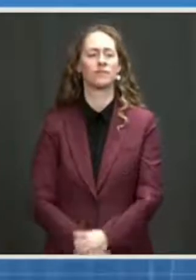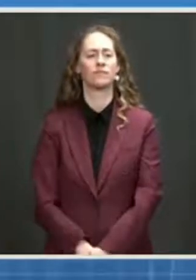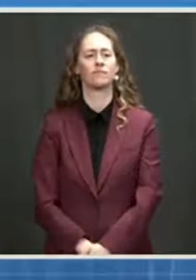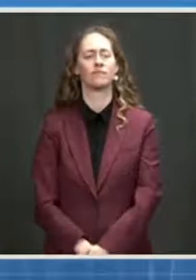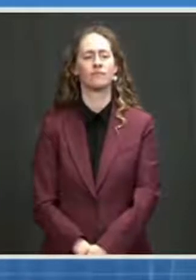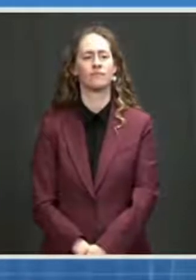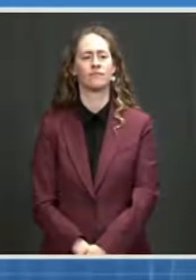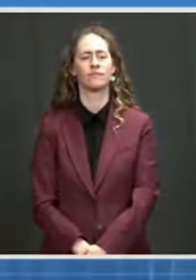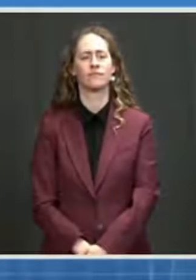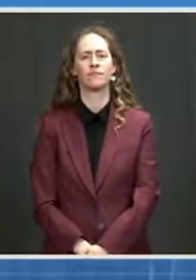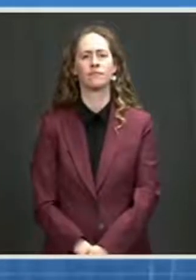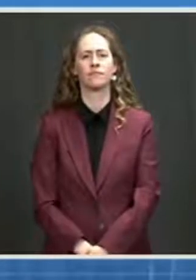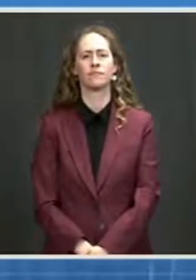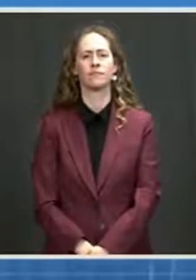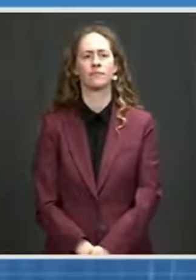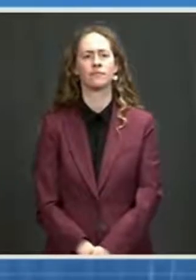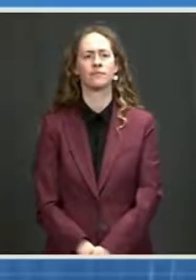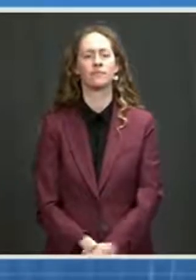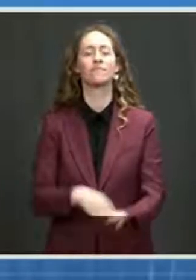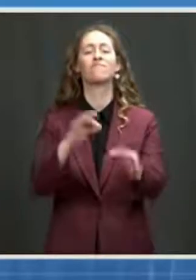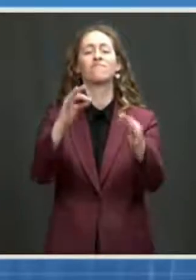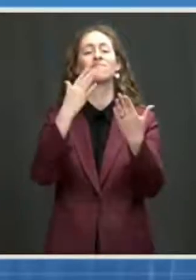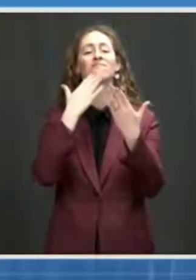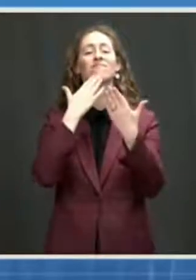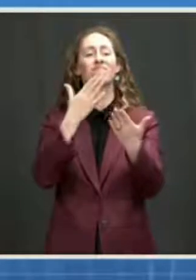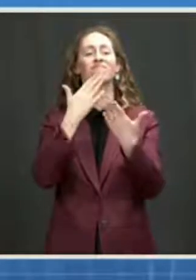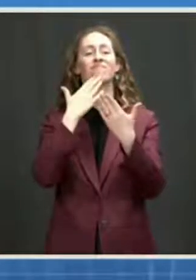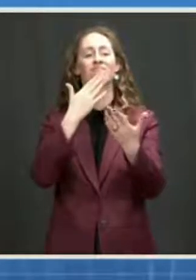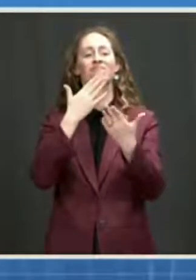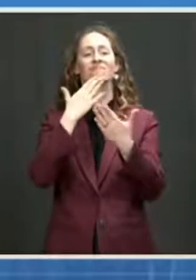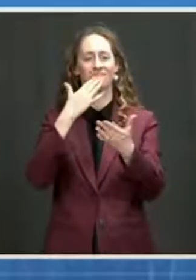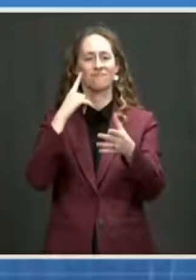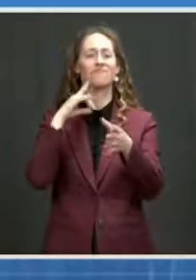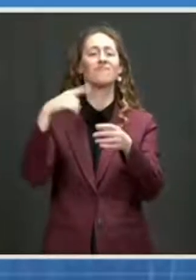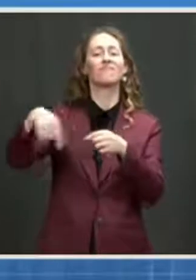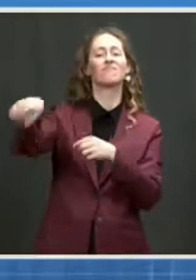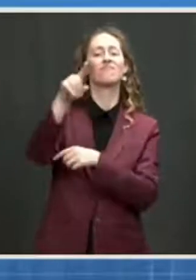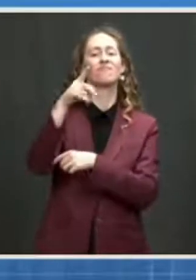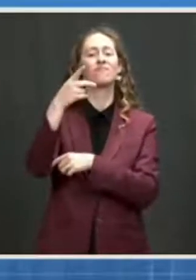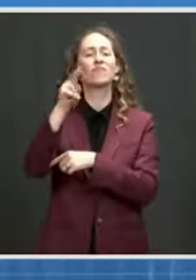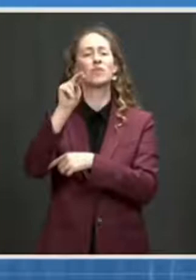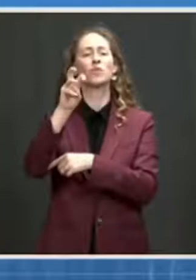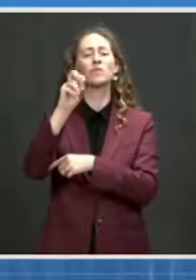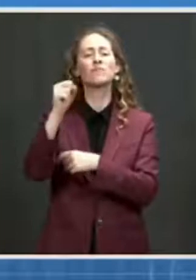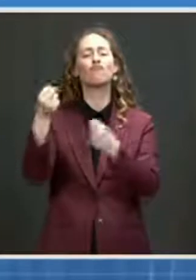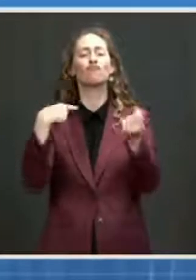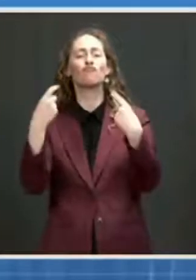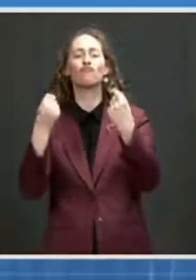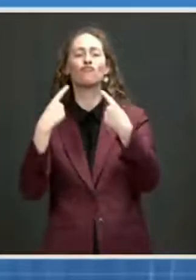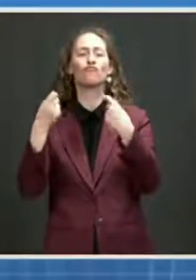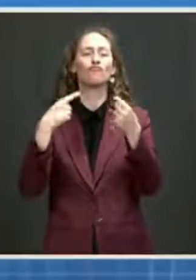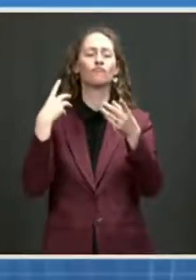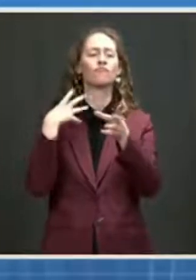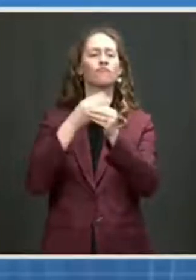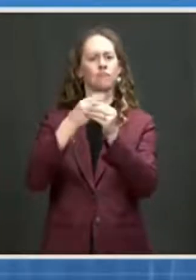and a final thanks to all the press for attending these briefings and in helping us inform